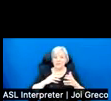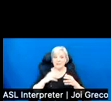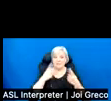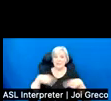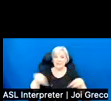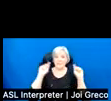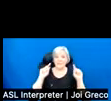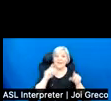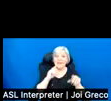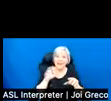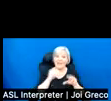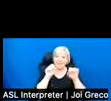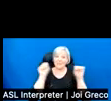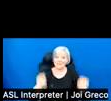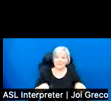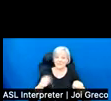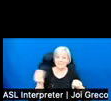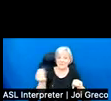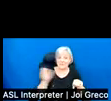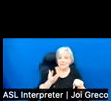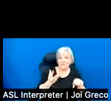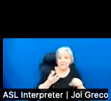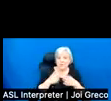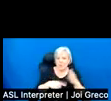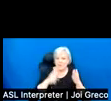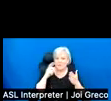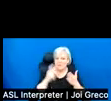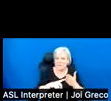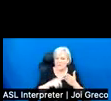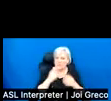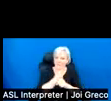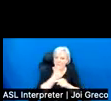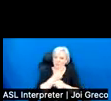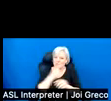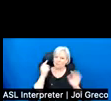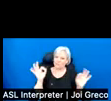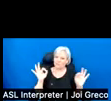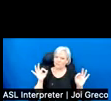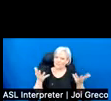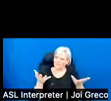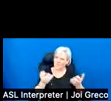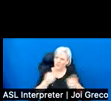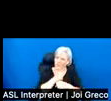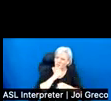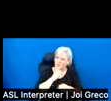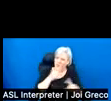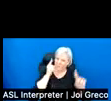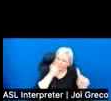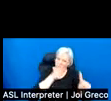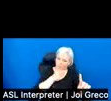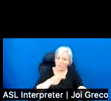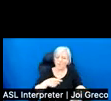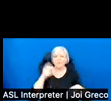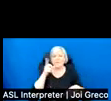the system is detecting what it's supposed to be detecting. And so oftentimes when people have a disability of some